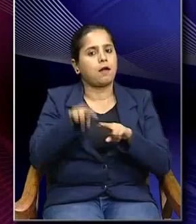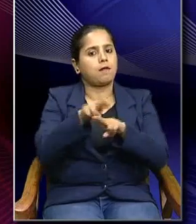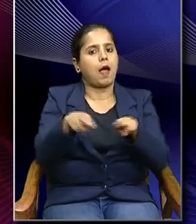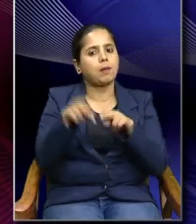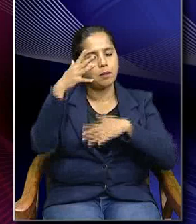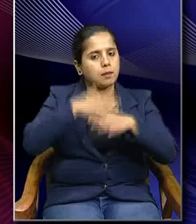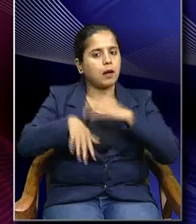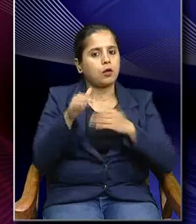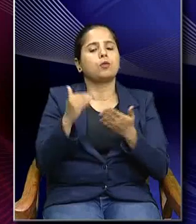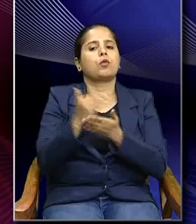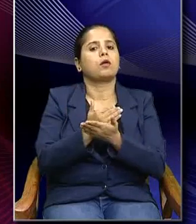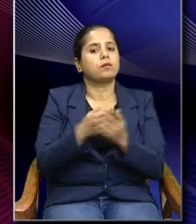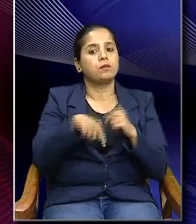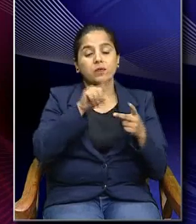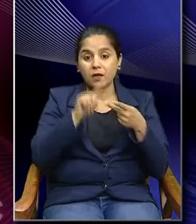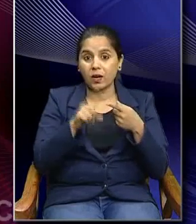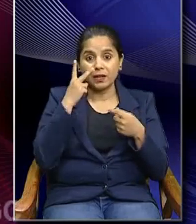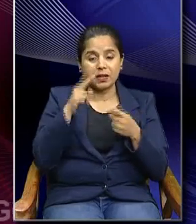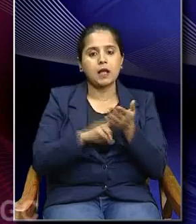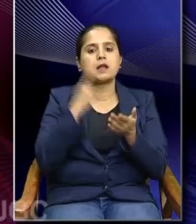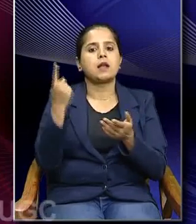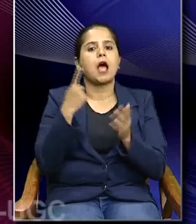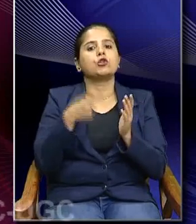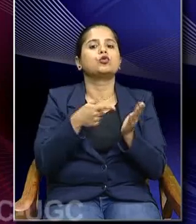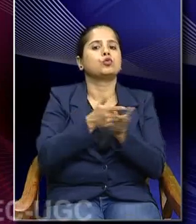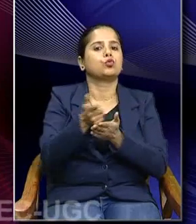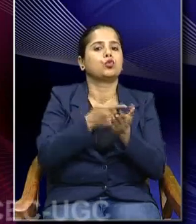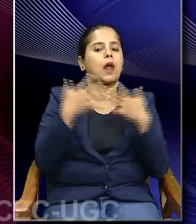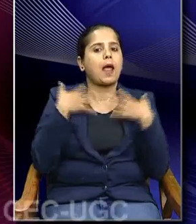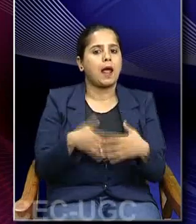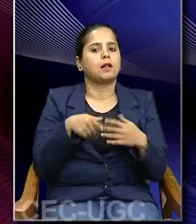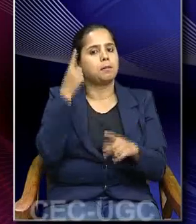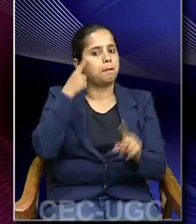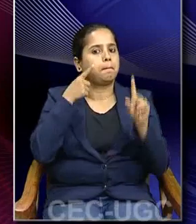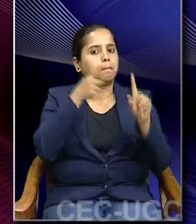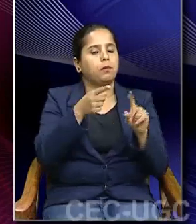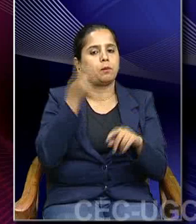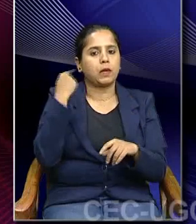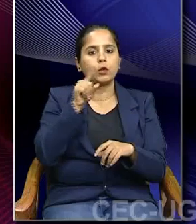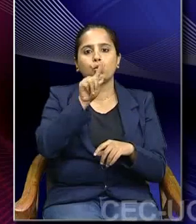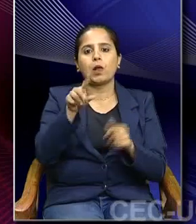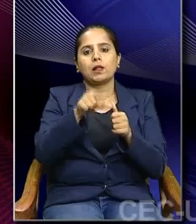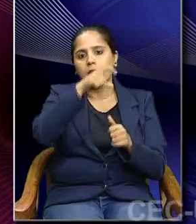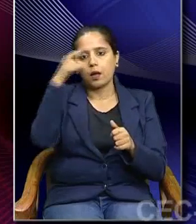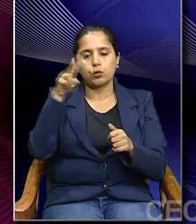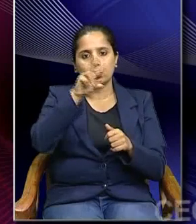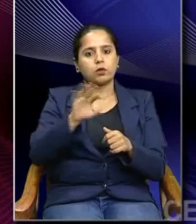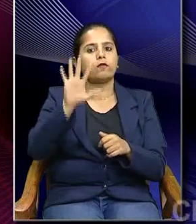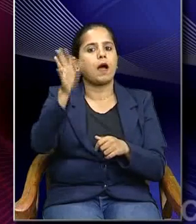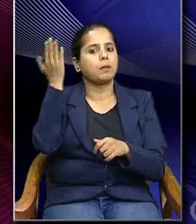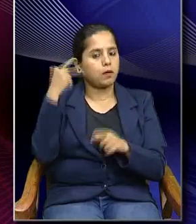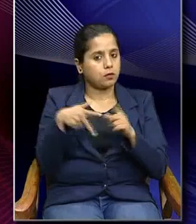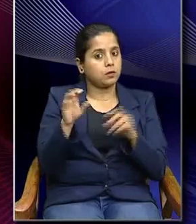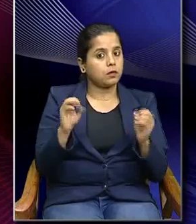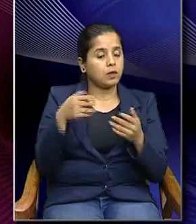planning program, and one of them is National Rural Health Mission, which was launched on 12th April 2005. Now,